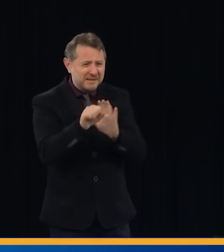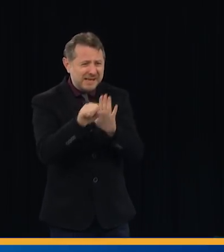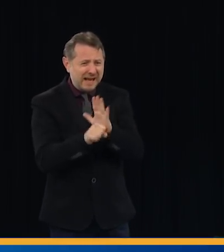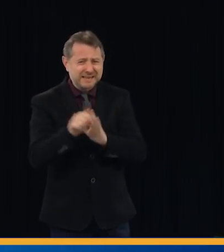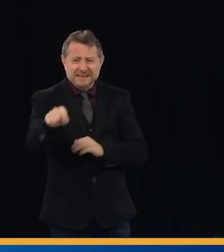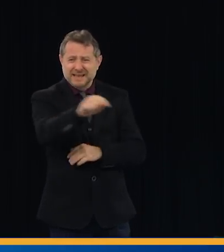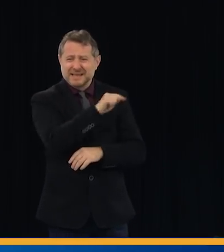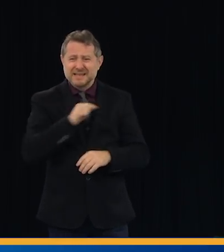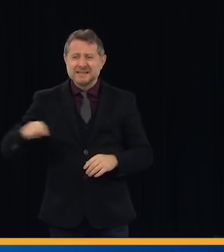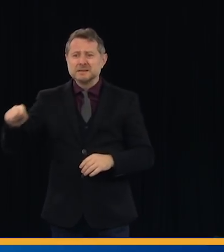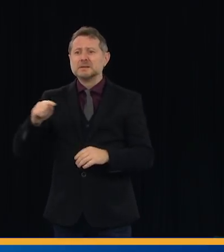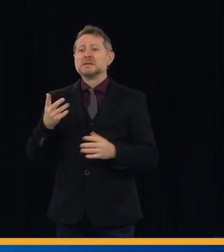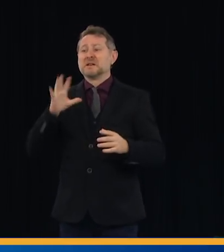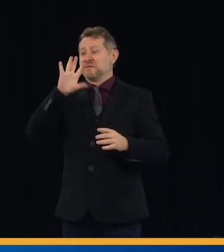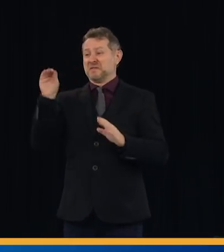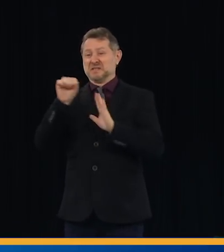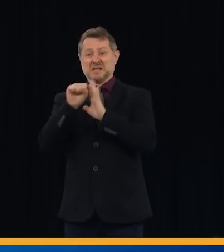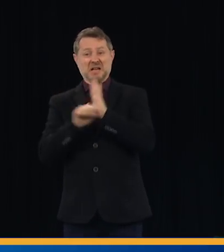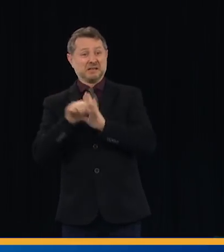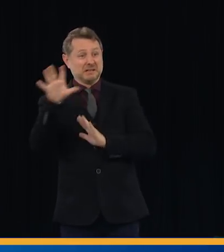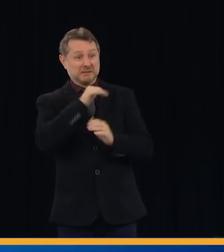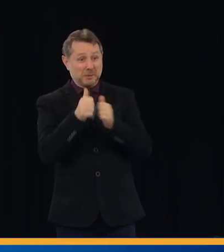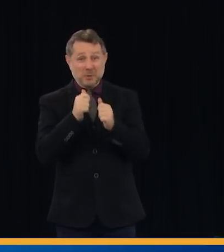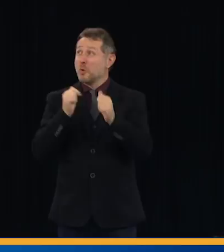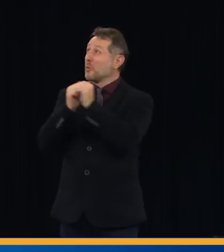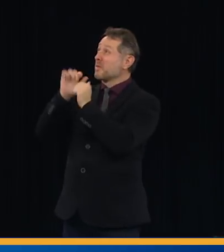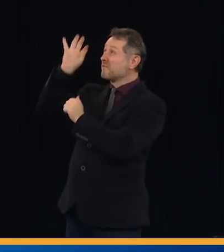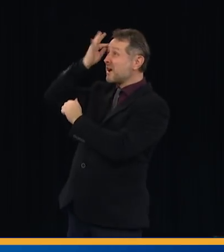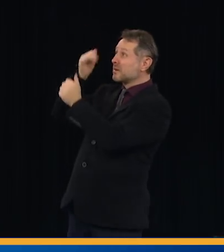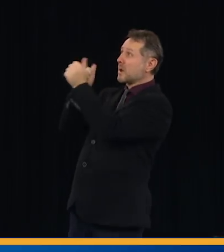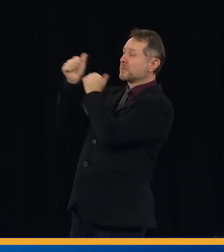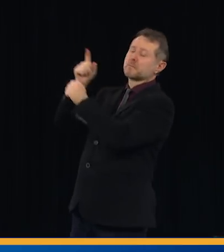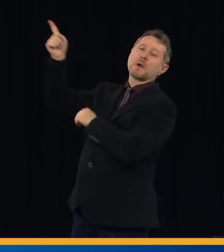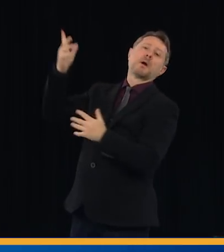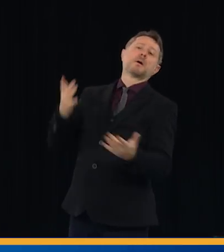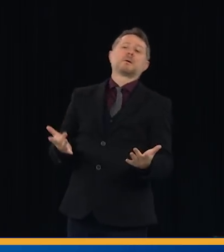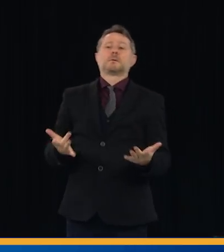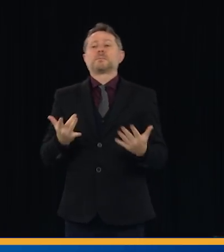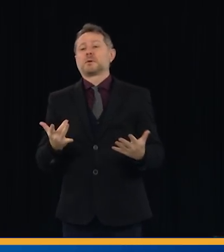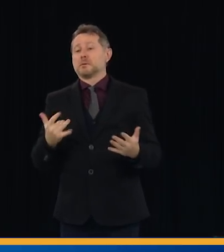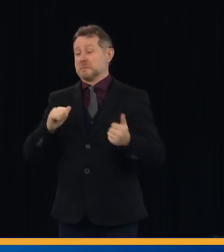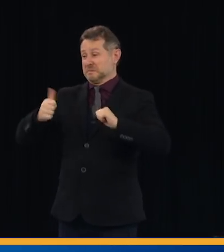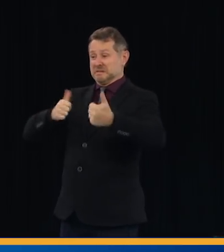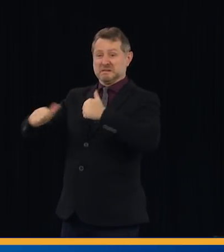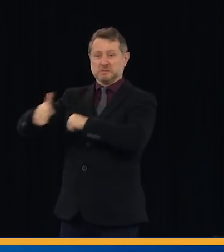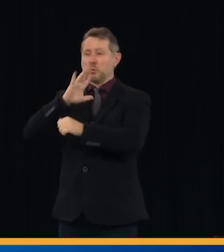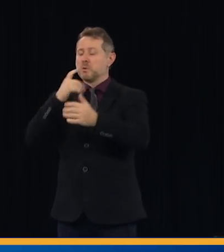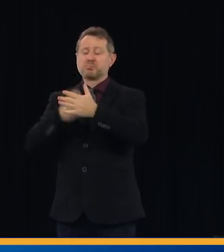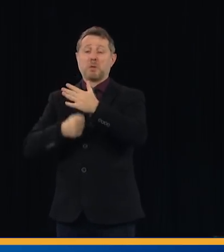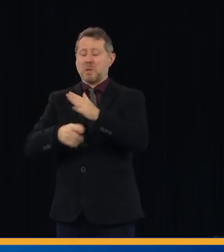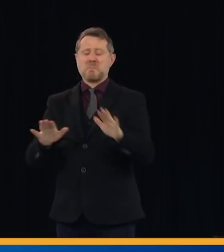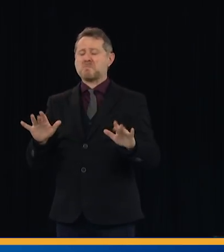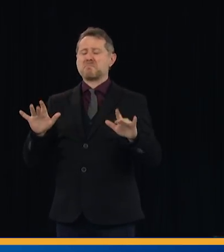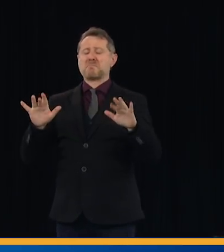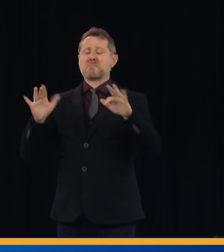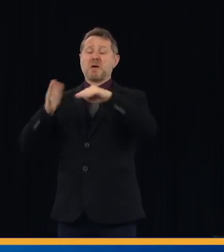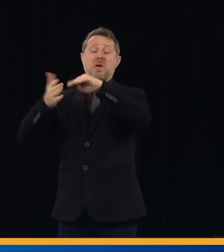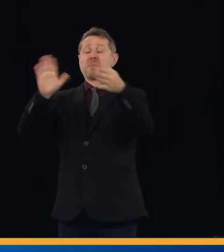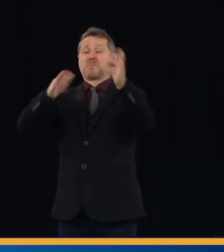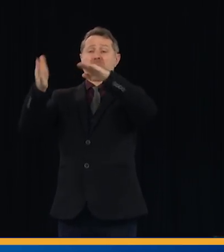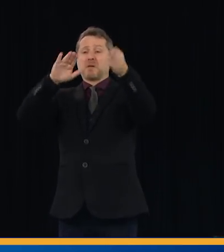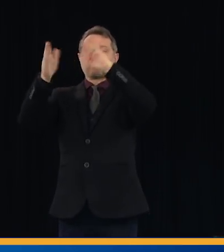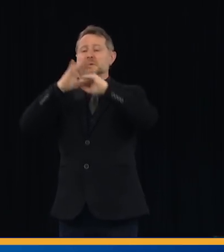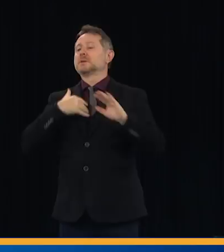states competing against the states and the federal government competing against the states. So this is not the